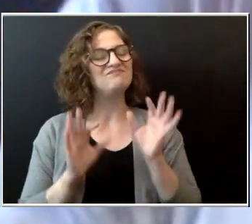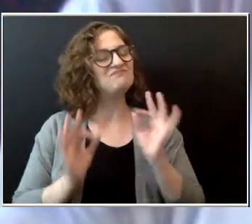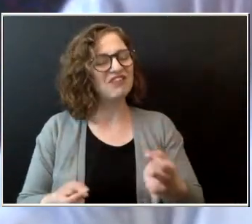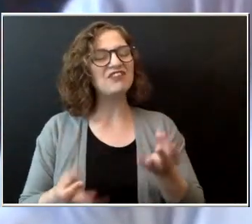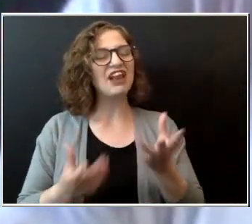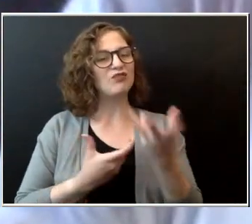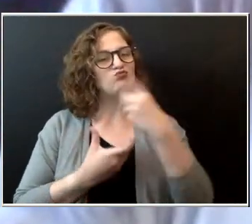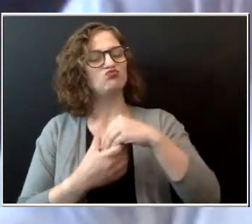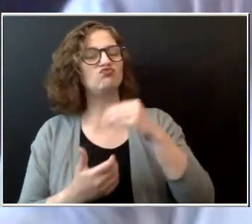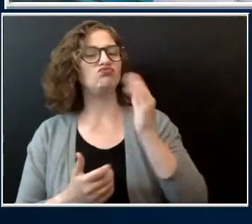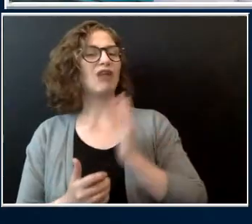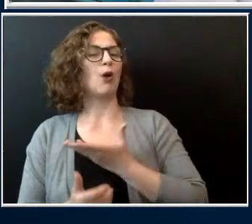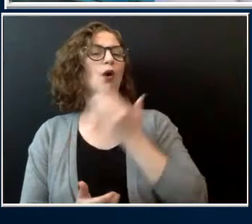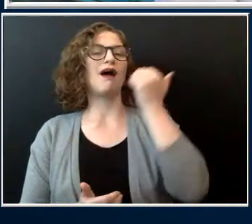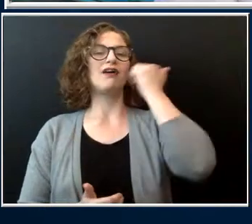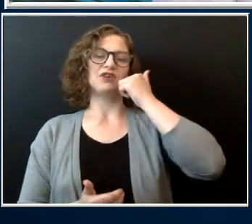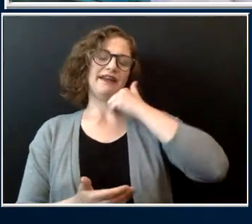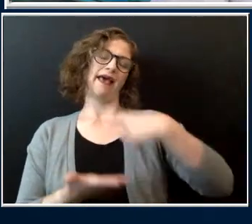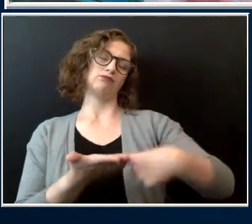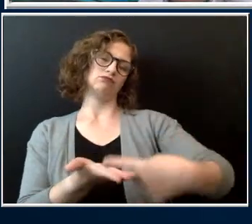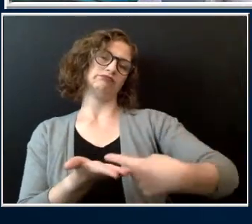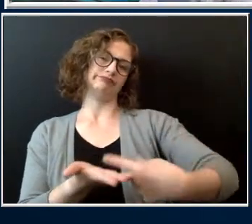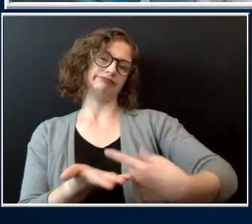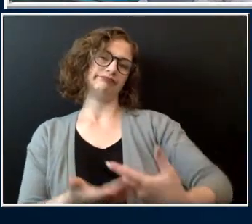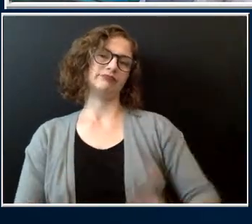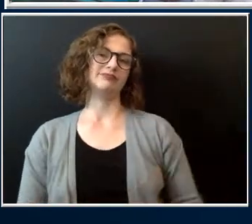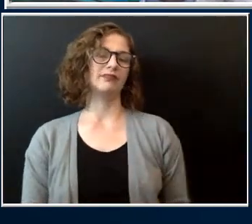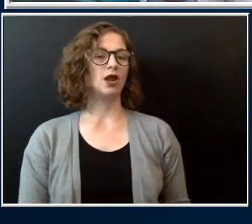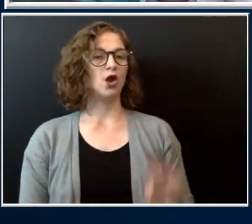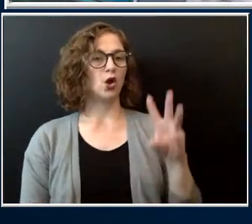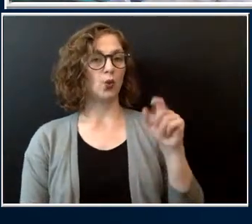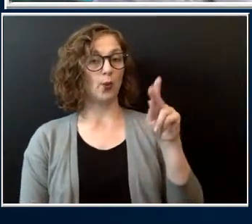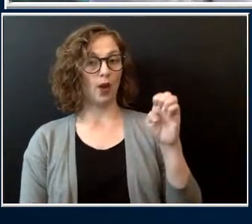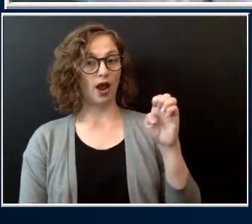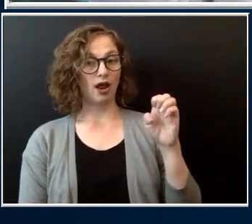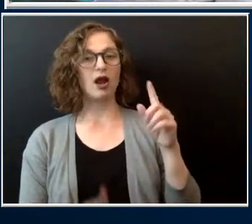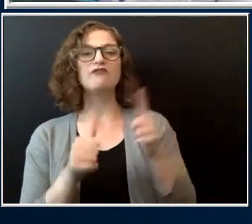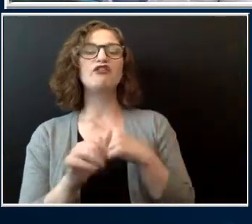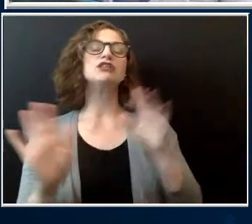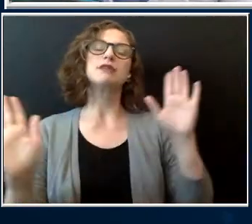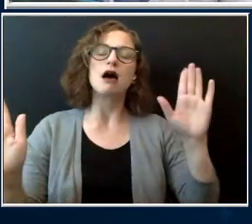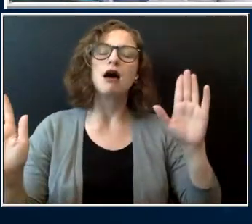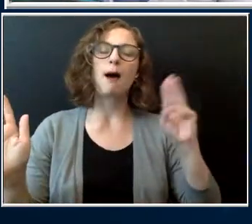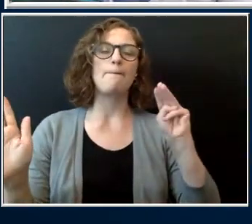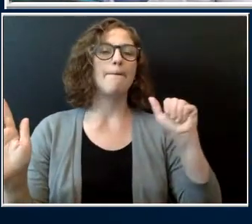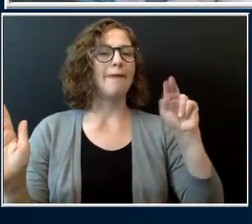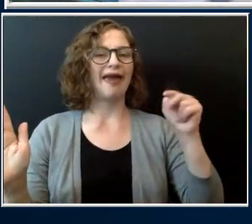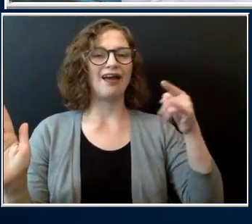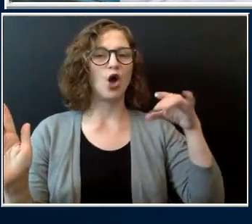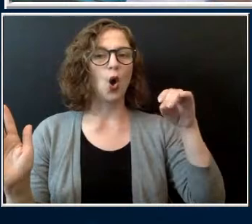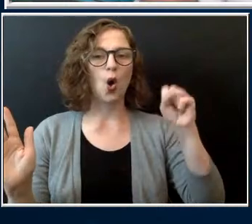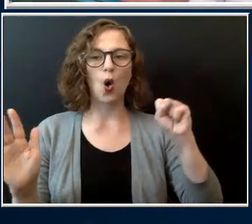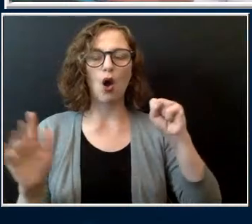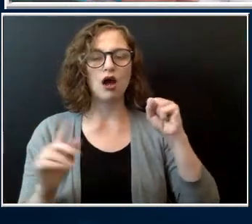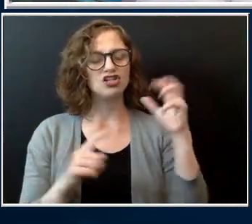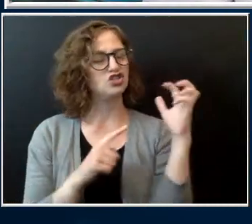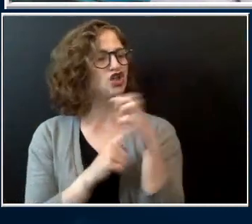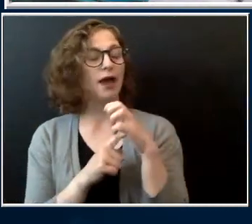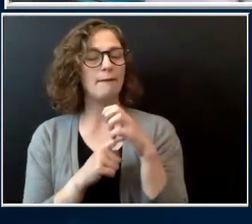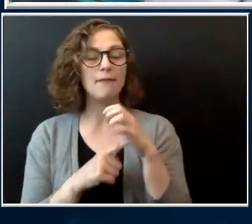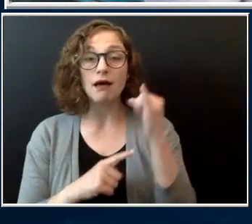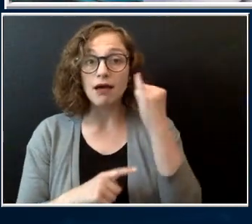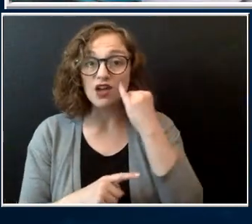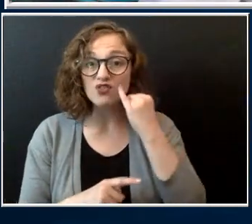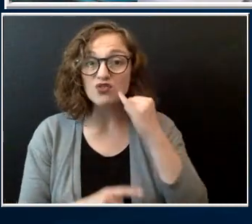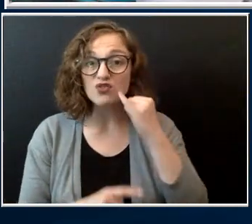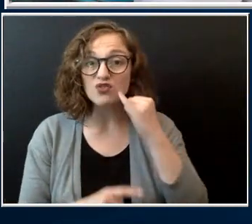now. So Wake, first of all, mangoes are awesome. Put a mango on a grill and grill it, and it completely changes flavor. This